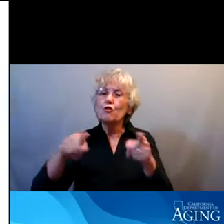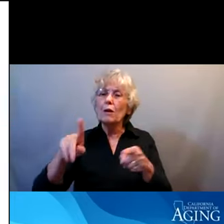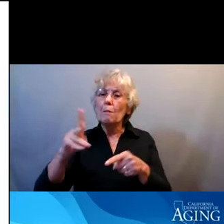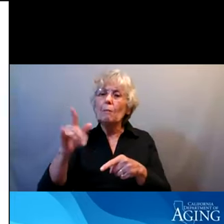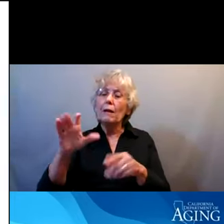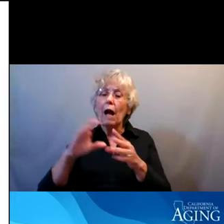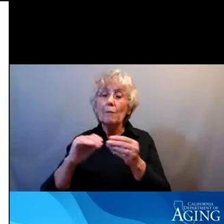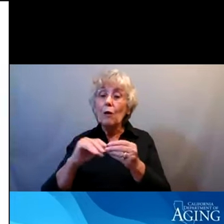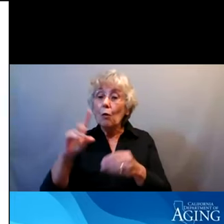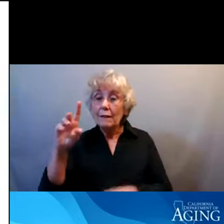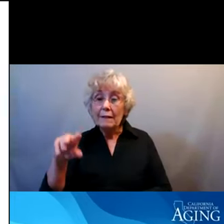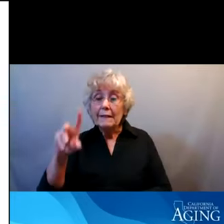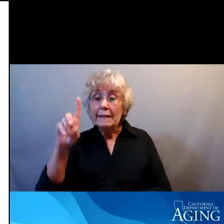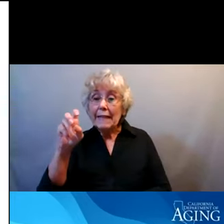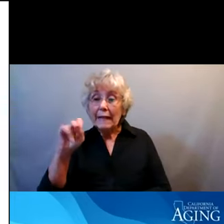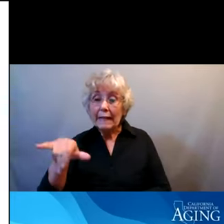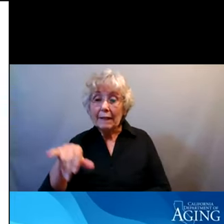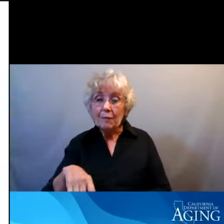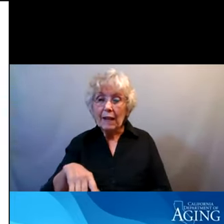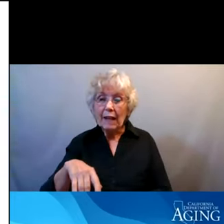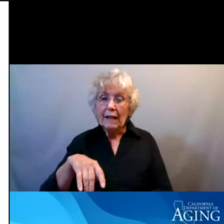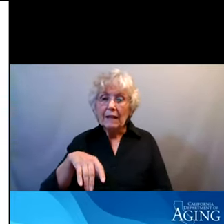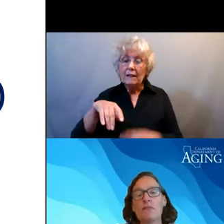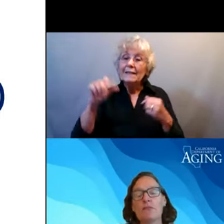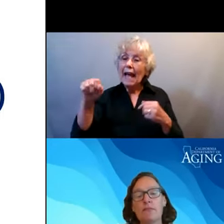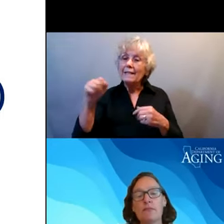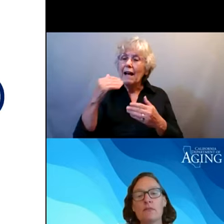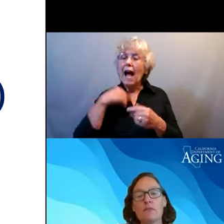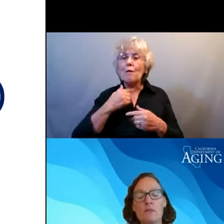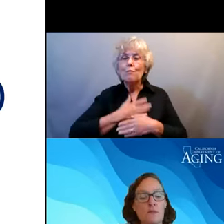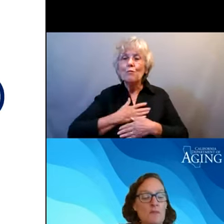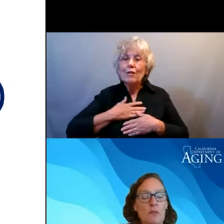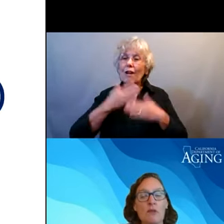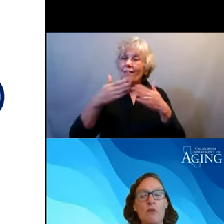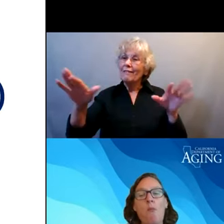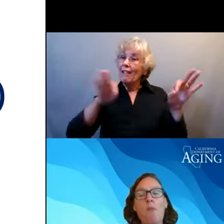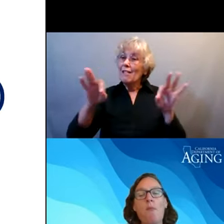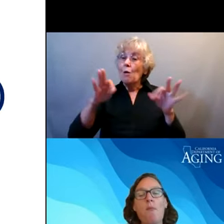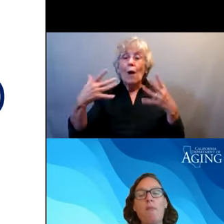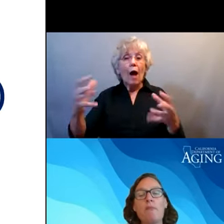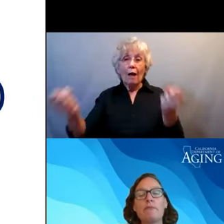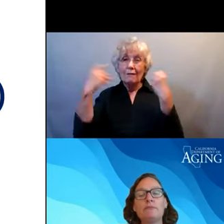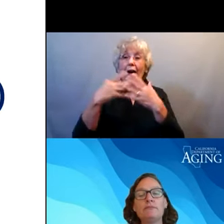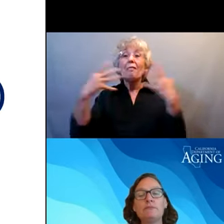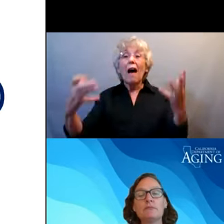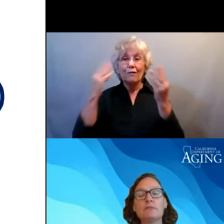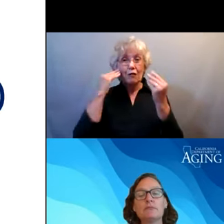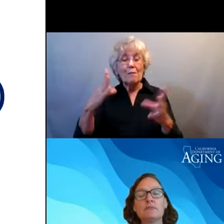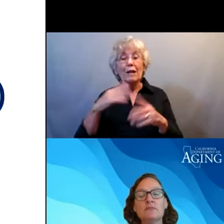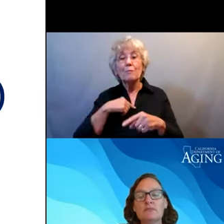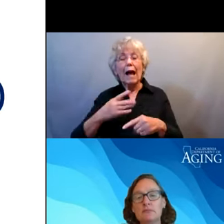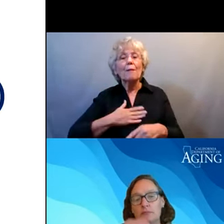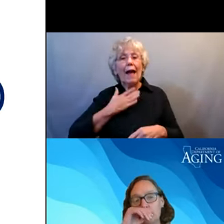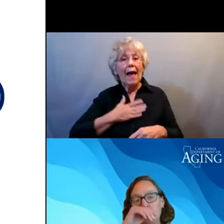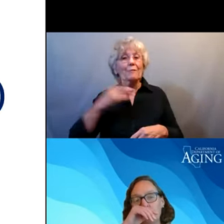Denny. Thanks, Kim. Amanda, really appreciated the overview. That was a lot of information, but glad to hear there's a lot of progress